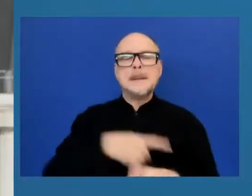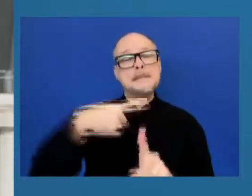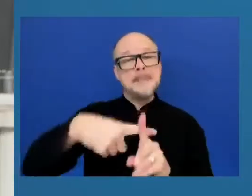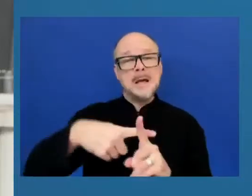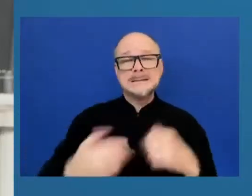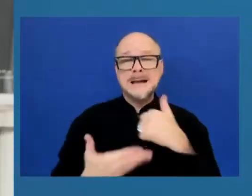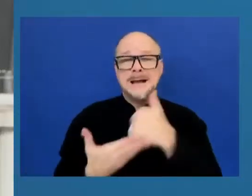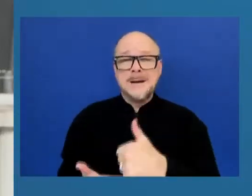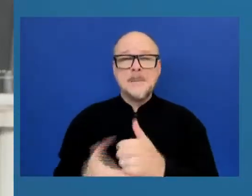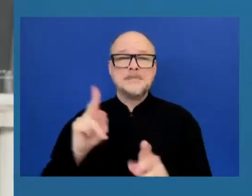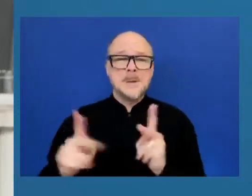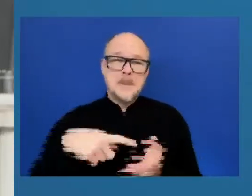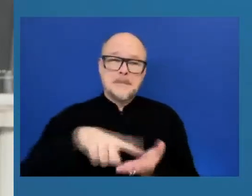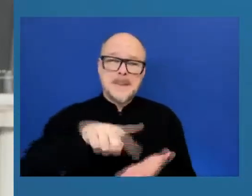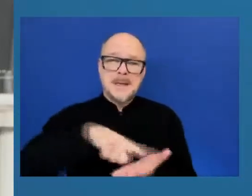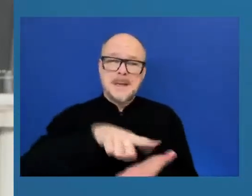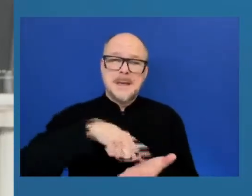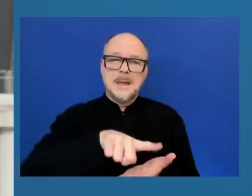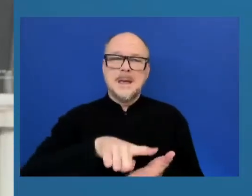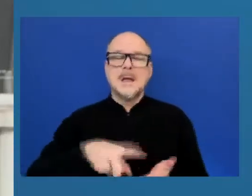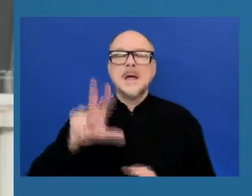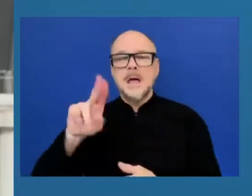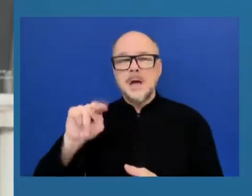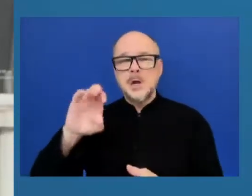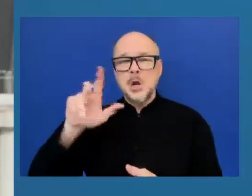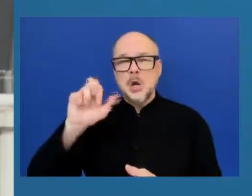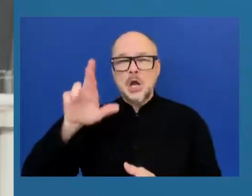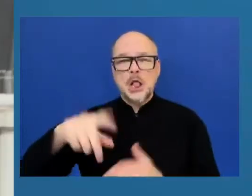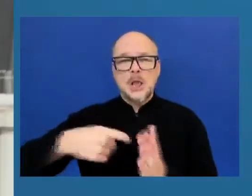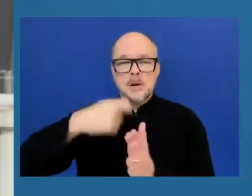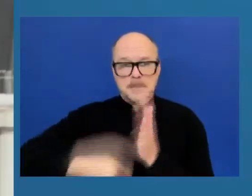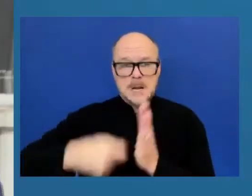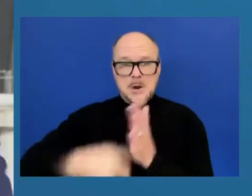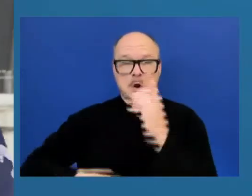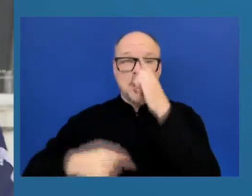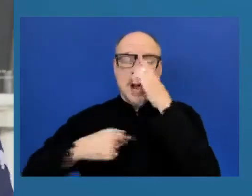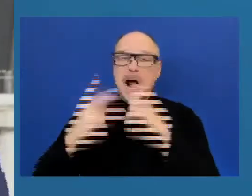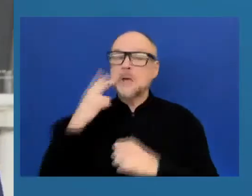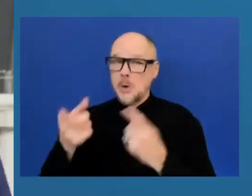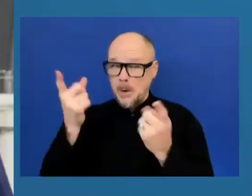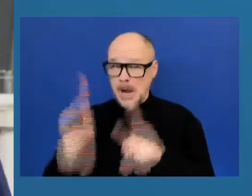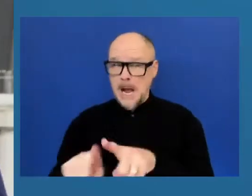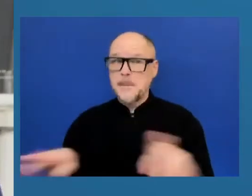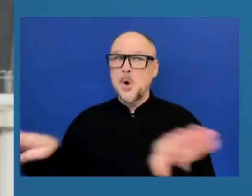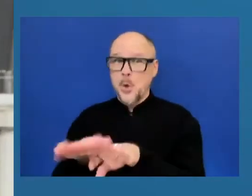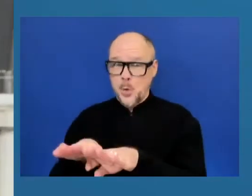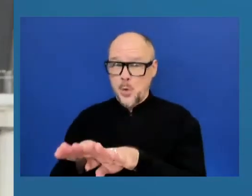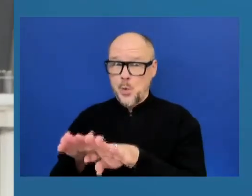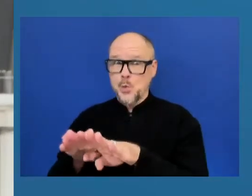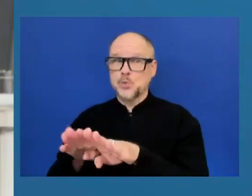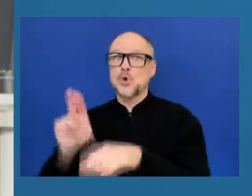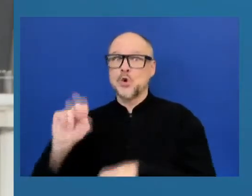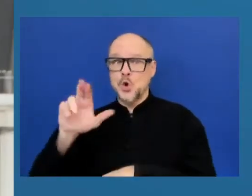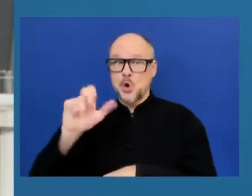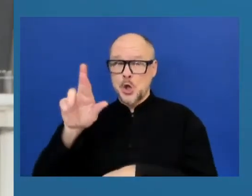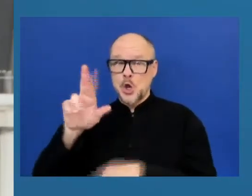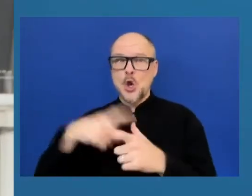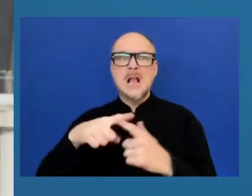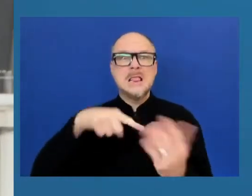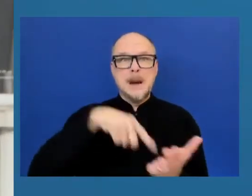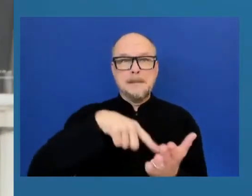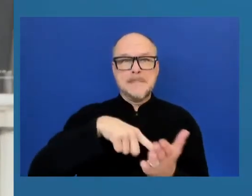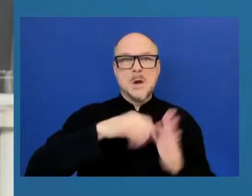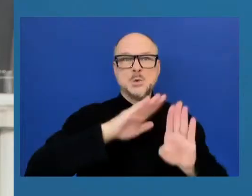ratepayer. Nuclear power, I saw what happened when we closed down a plant and how bills have gone up because of wars in